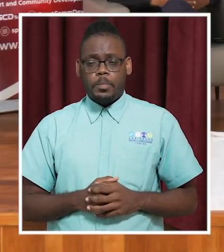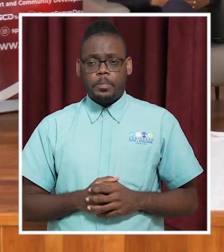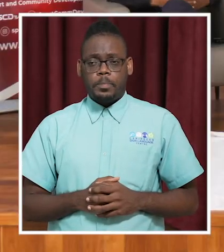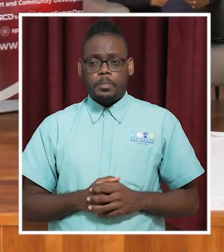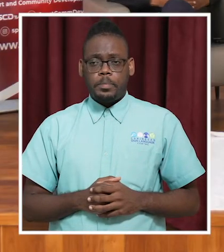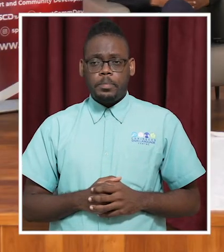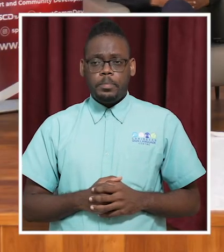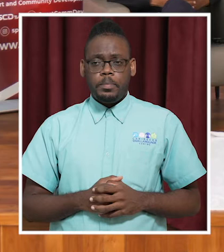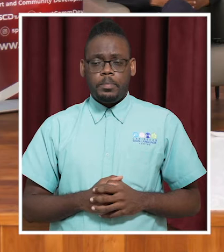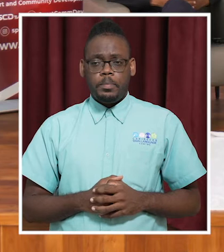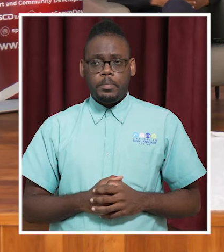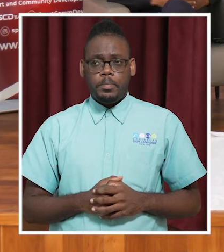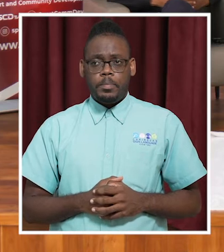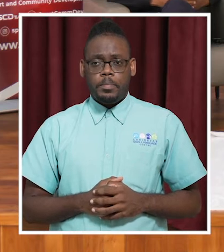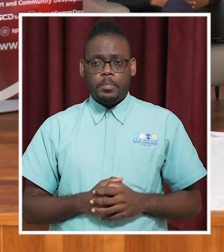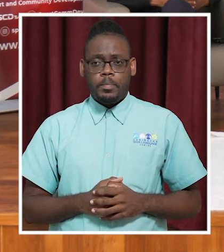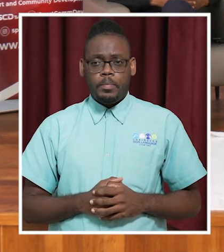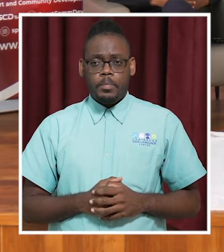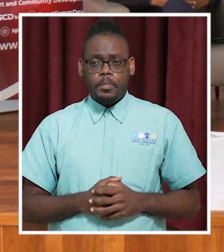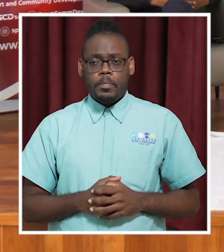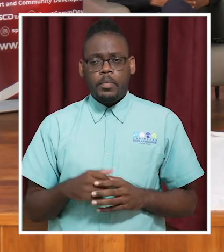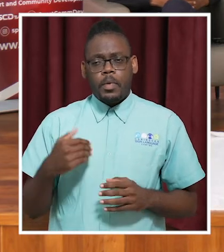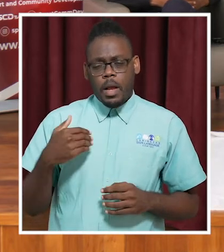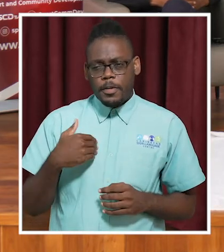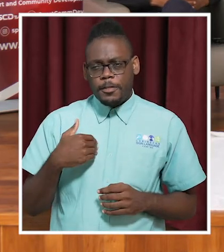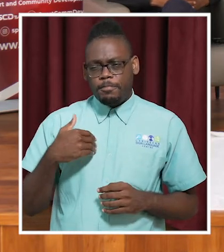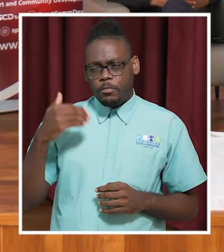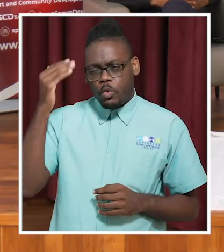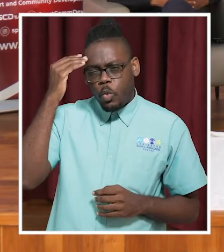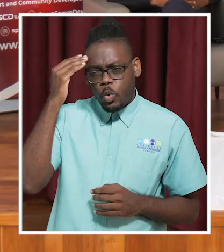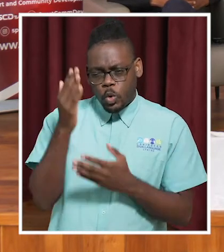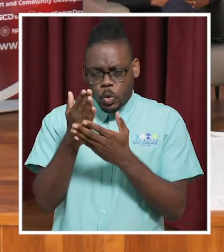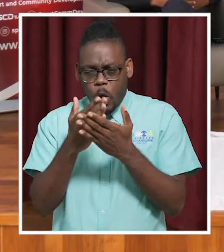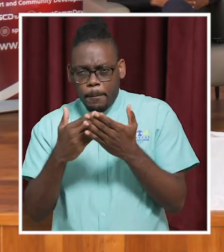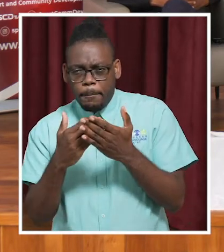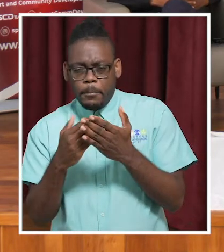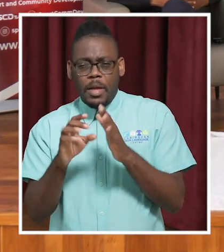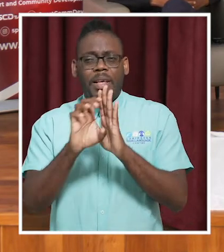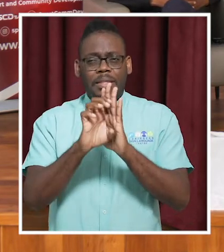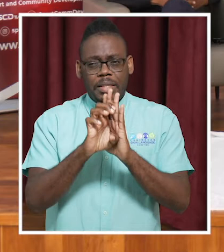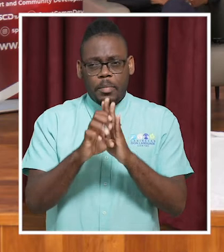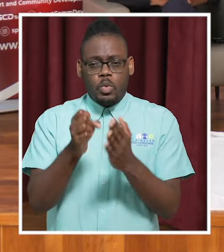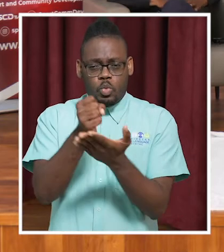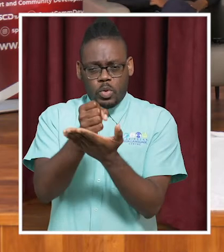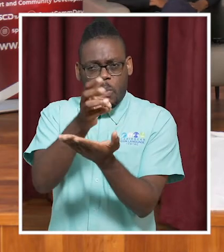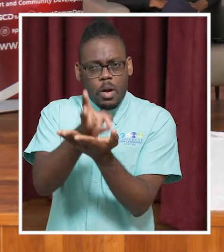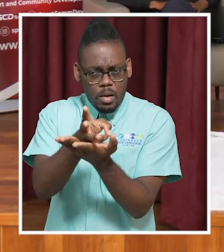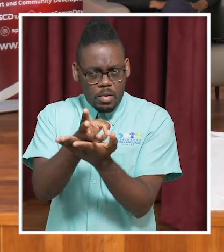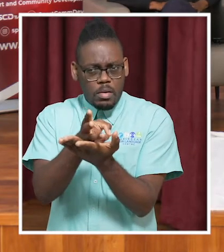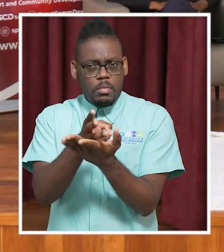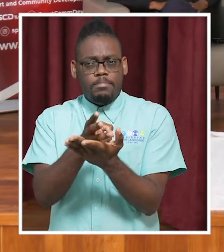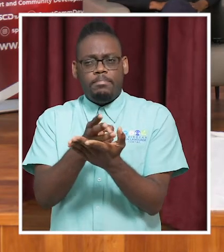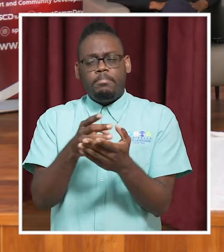And I have to say what little I am aware of, those persons like social workers and people in